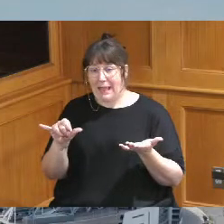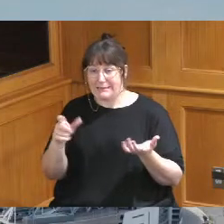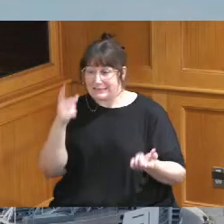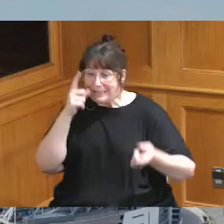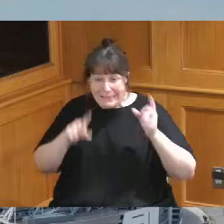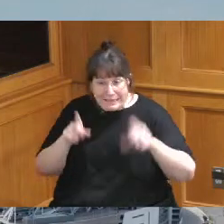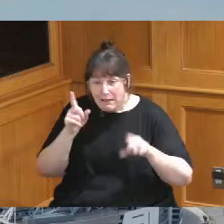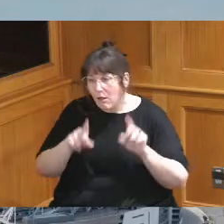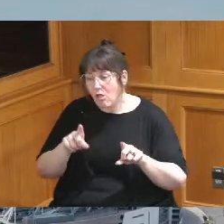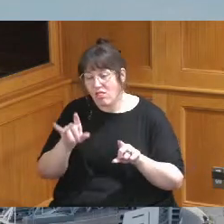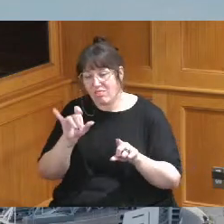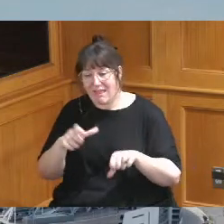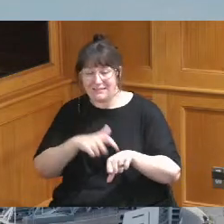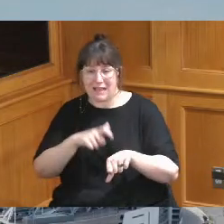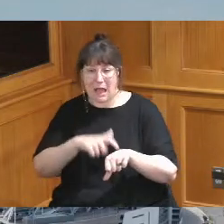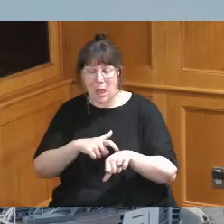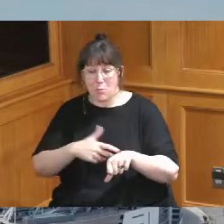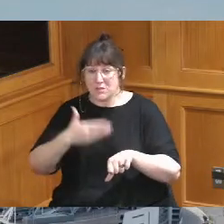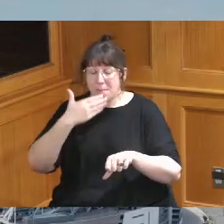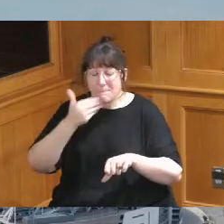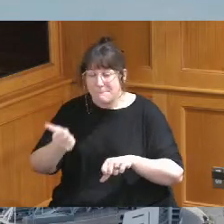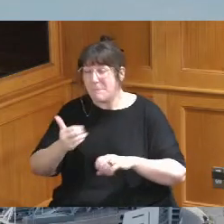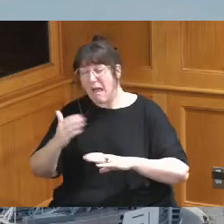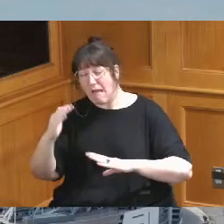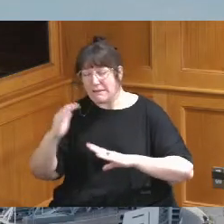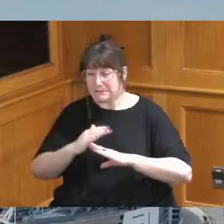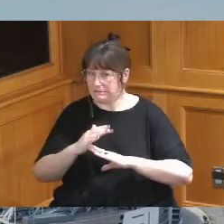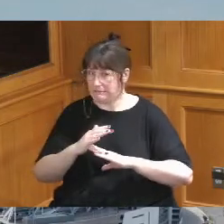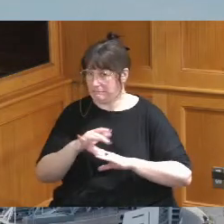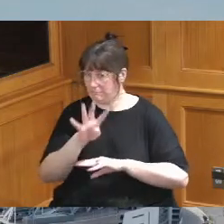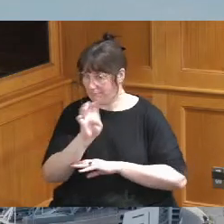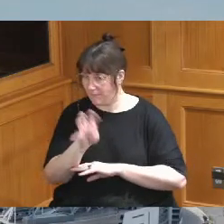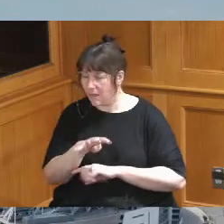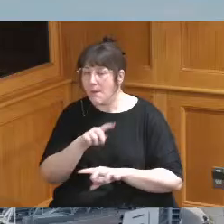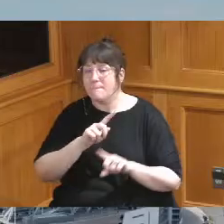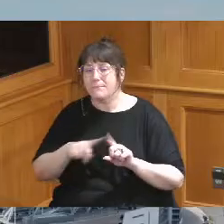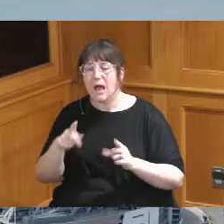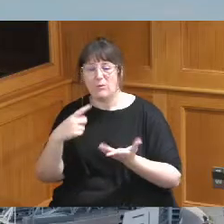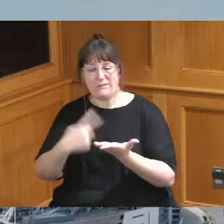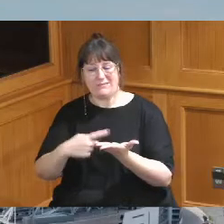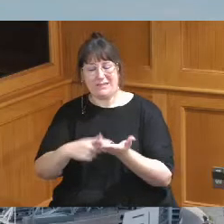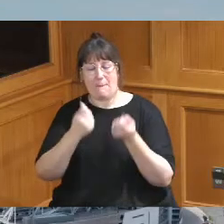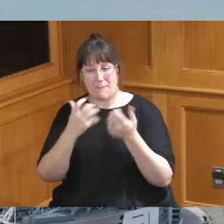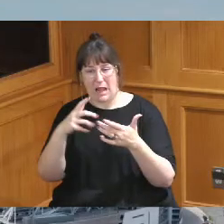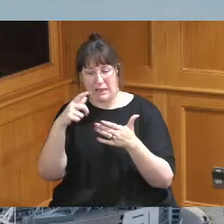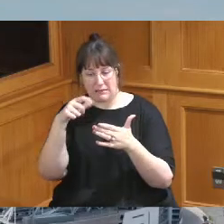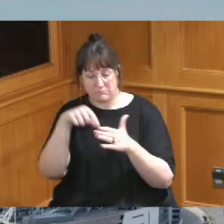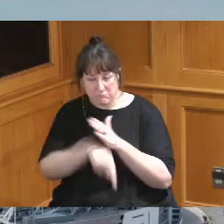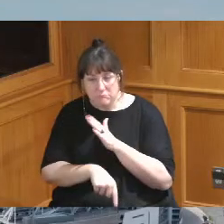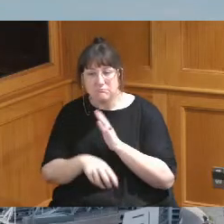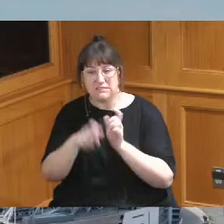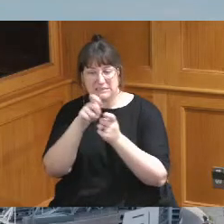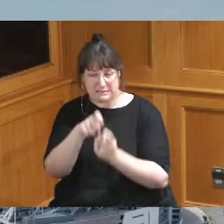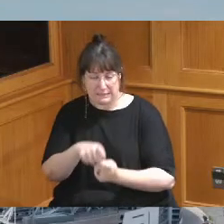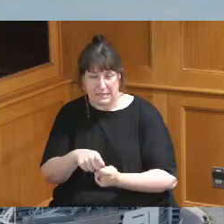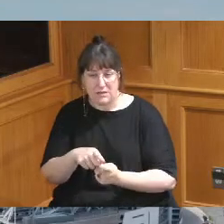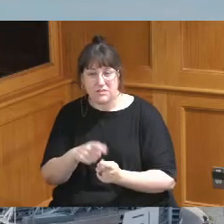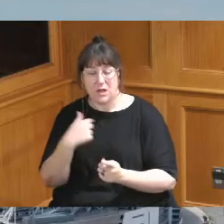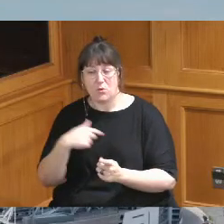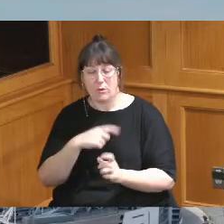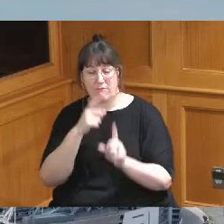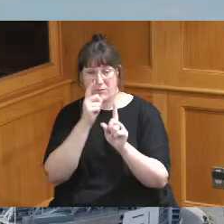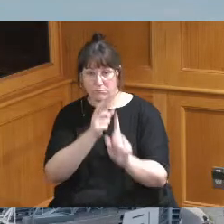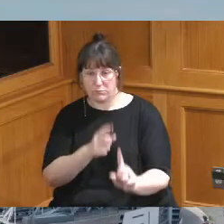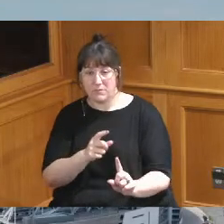time, we know that boards have discussed the various terms of the lease over the years. It had been pointed out by